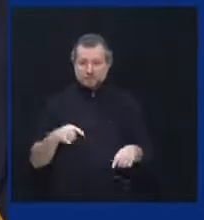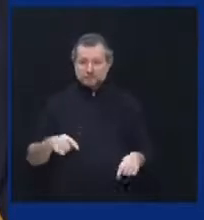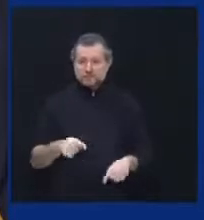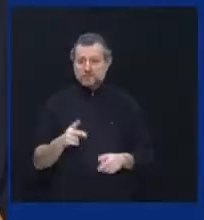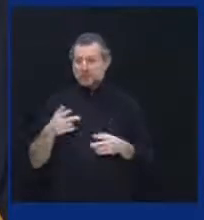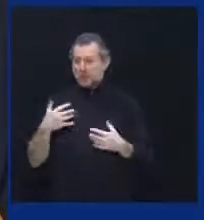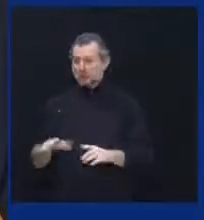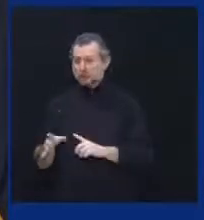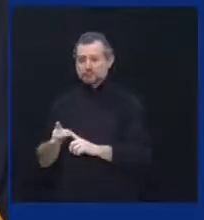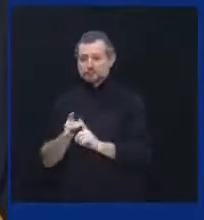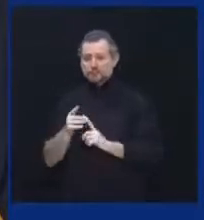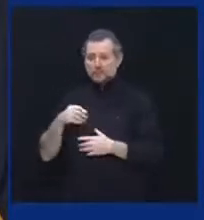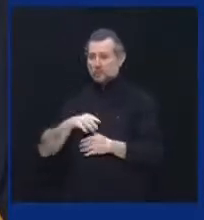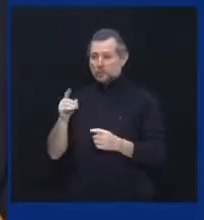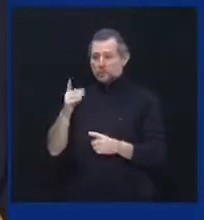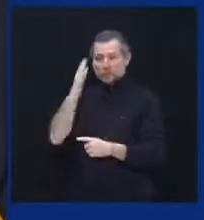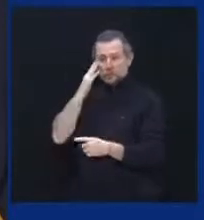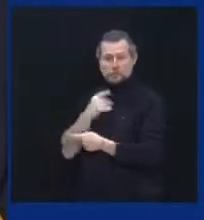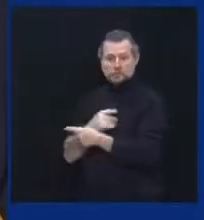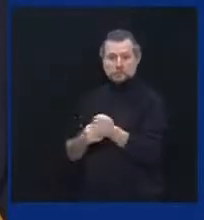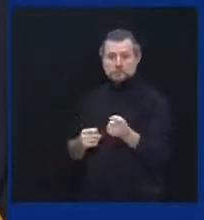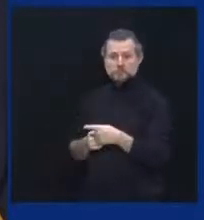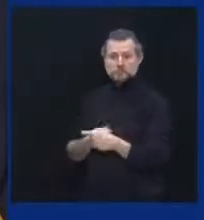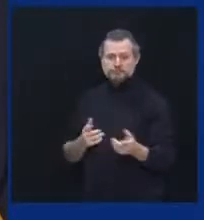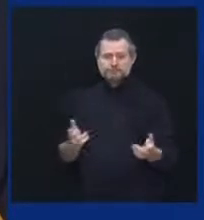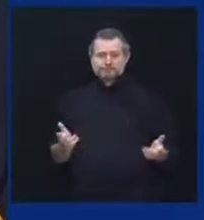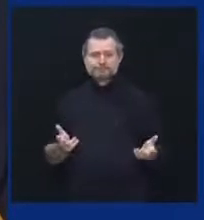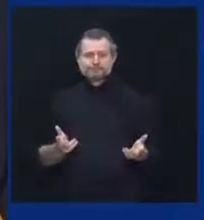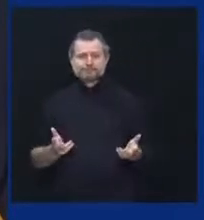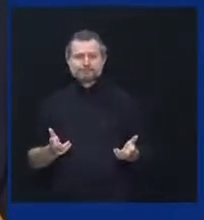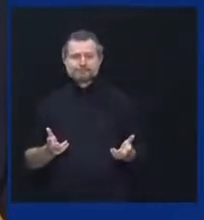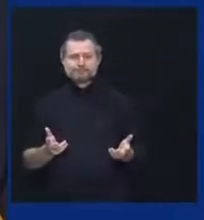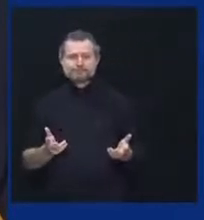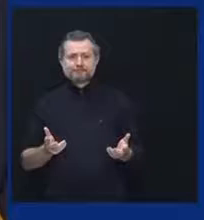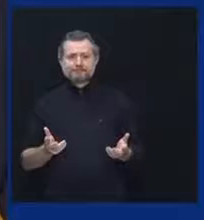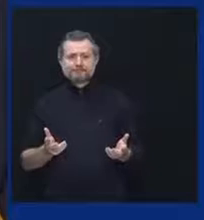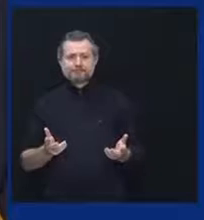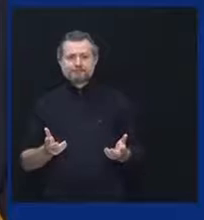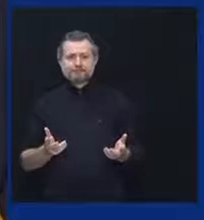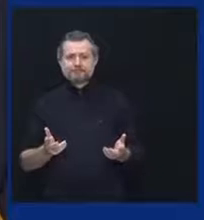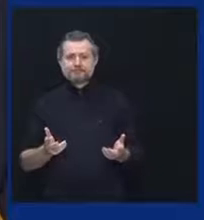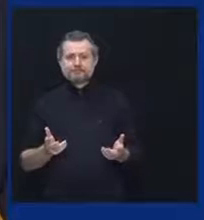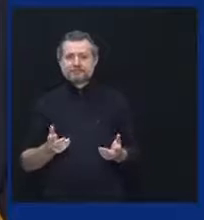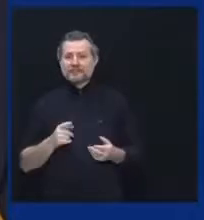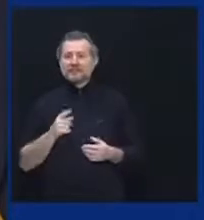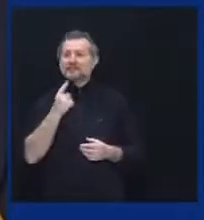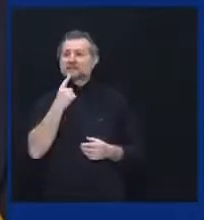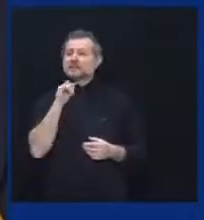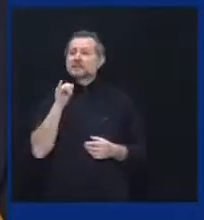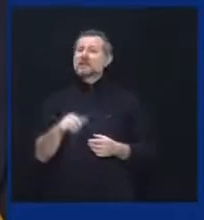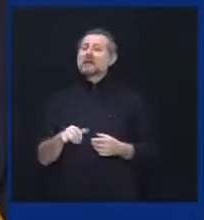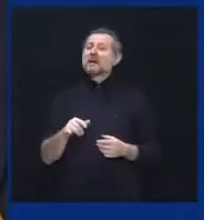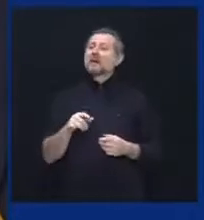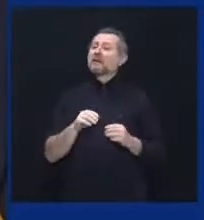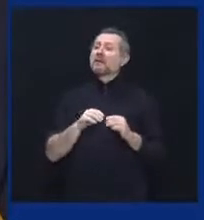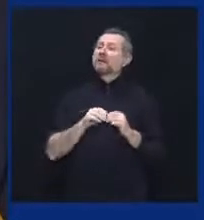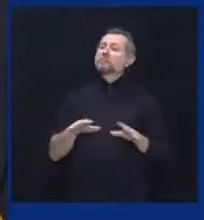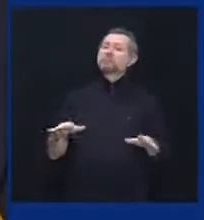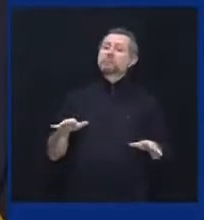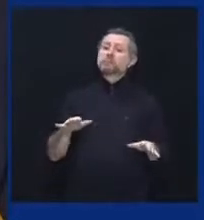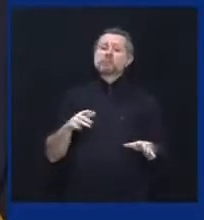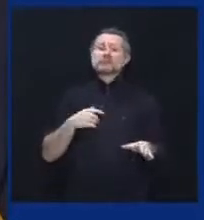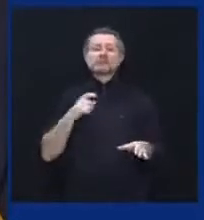knew? How did you tell us that to spread the disease, you had to be